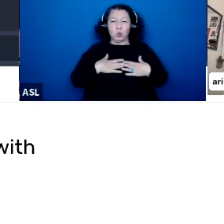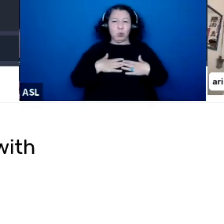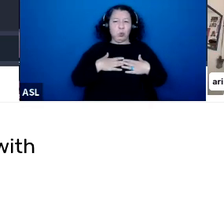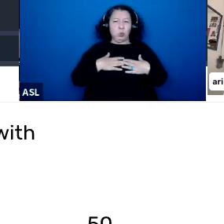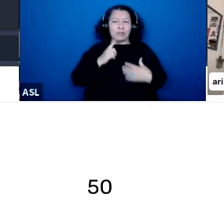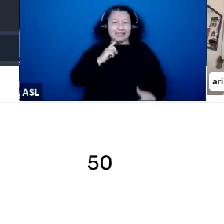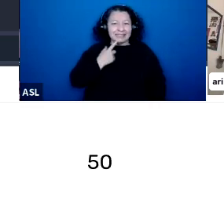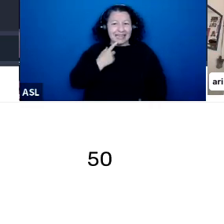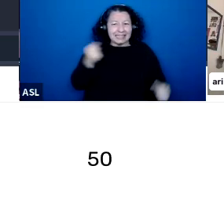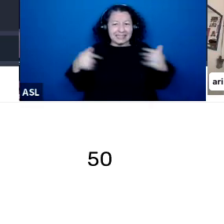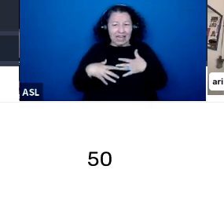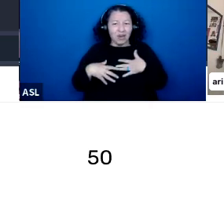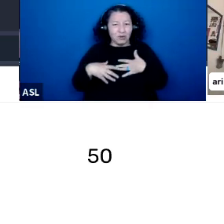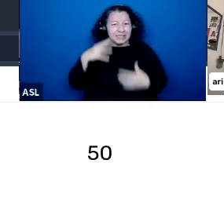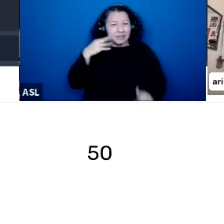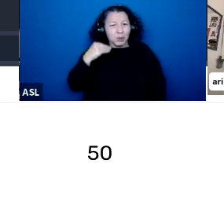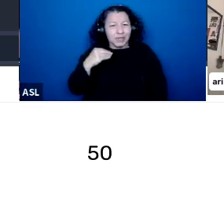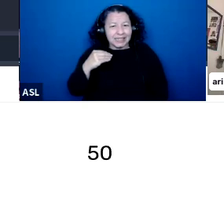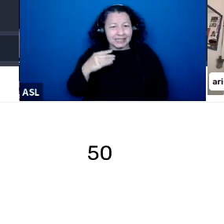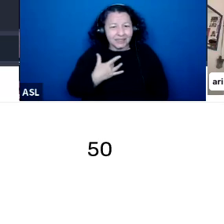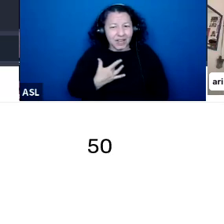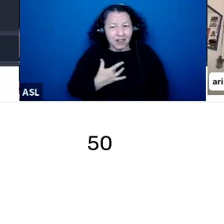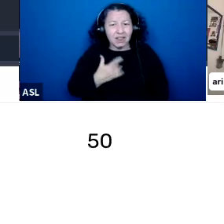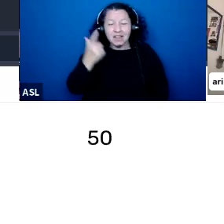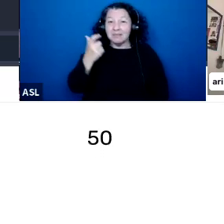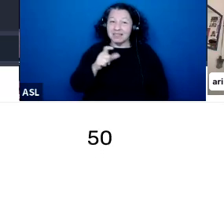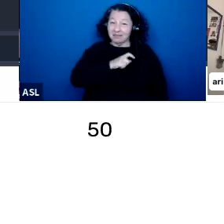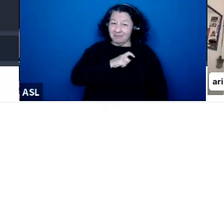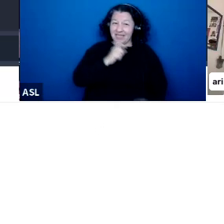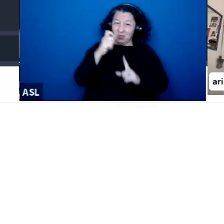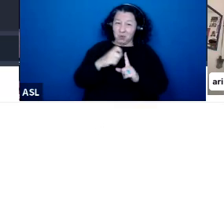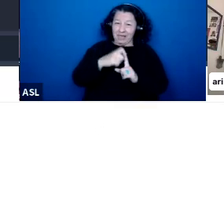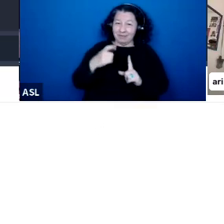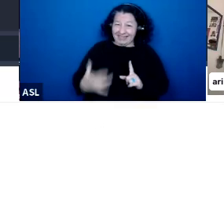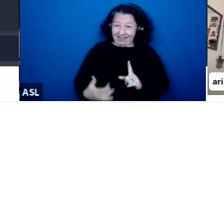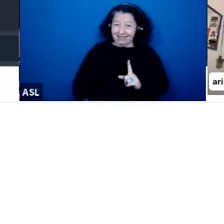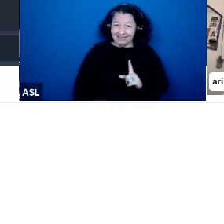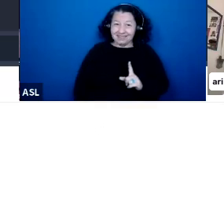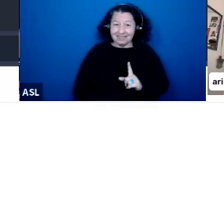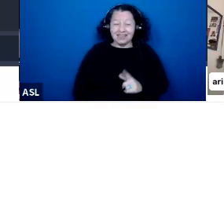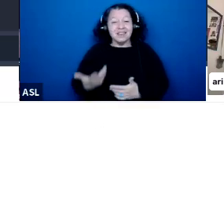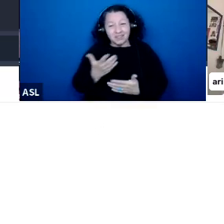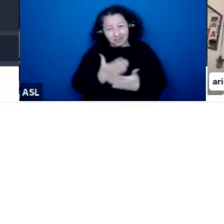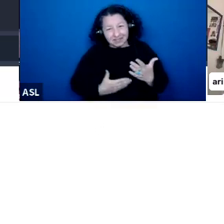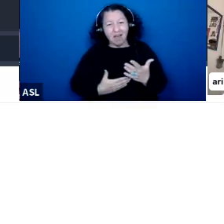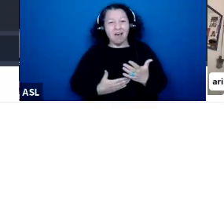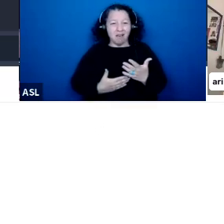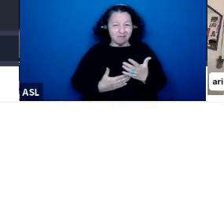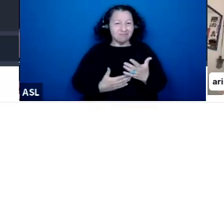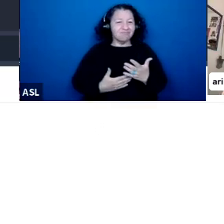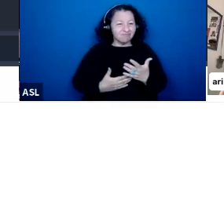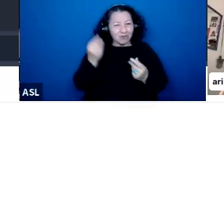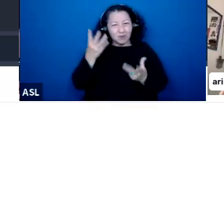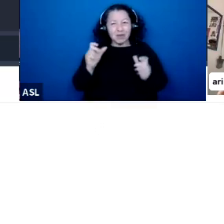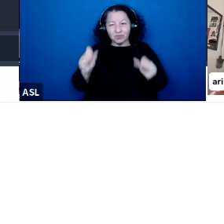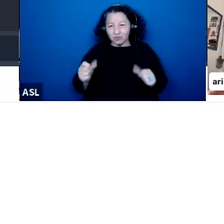be just a really intense and scary experience because of police harassment. So just some considerations you can